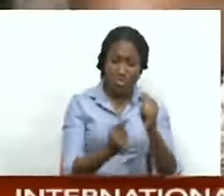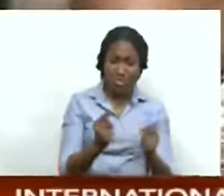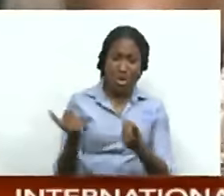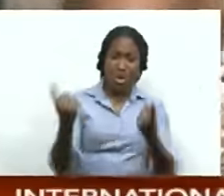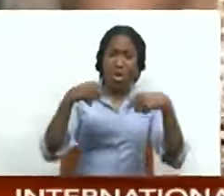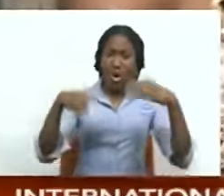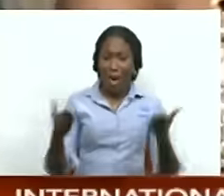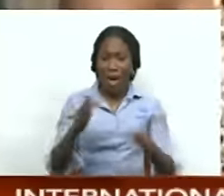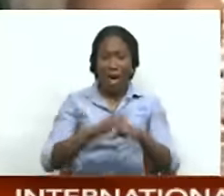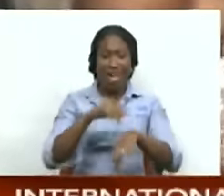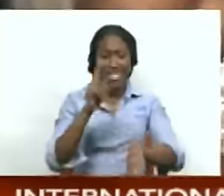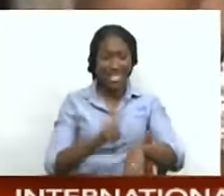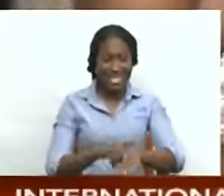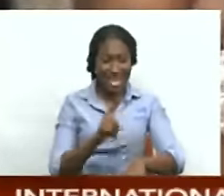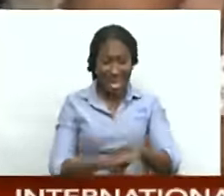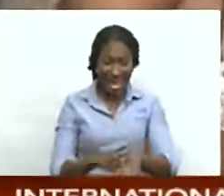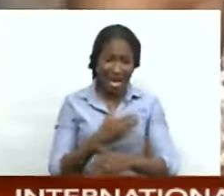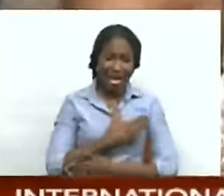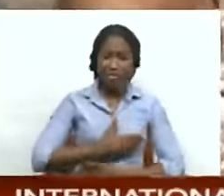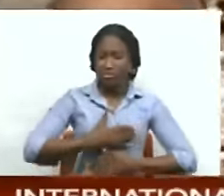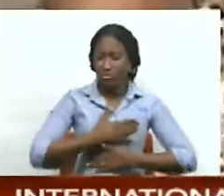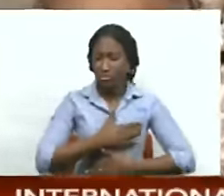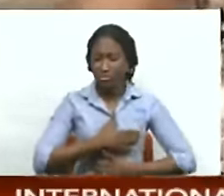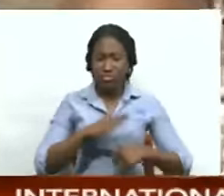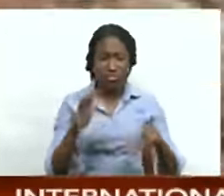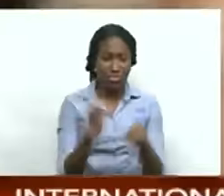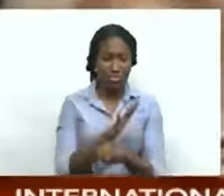was literally amazing.